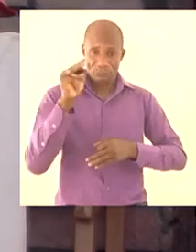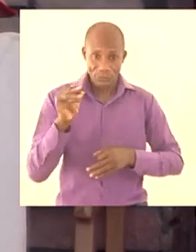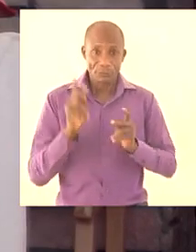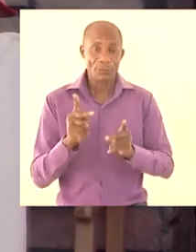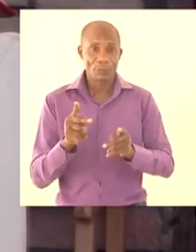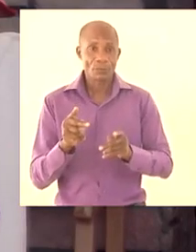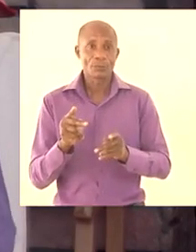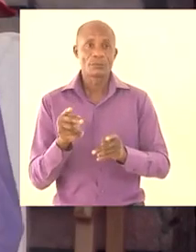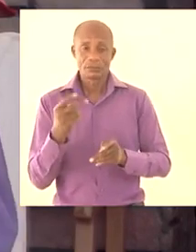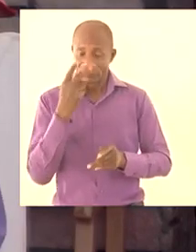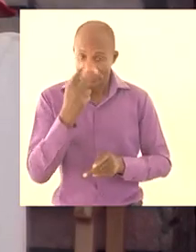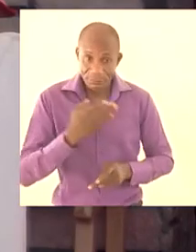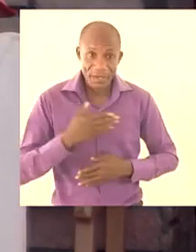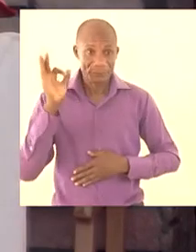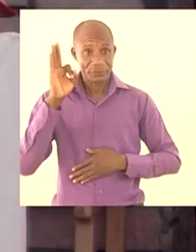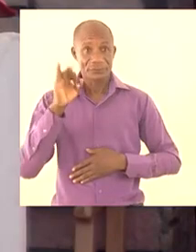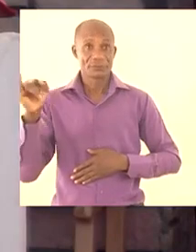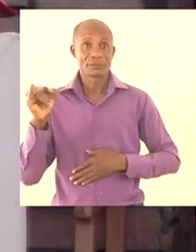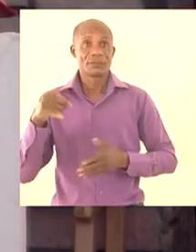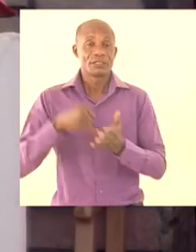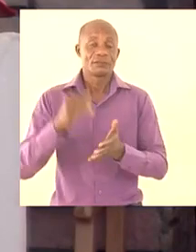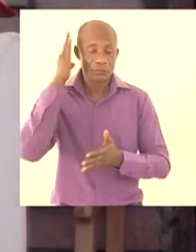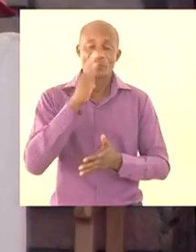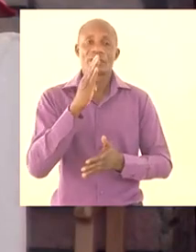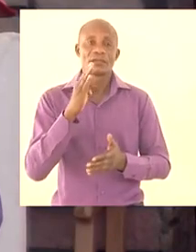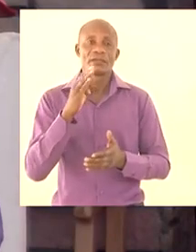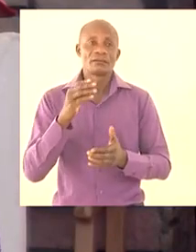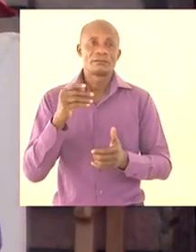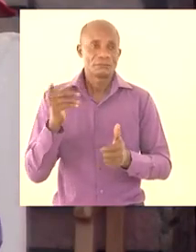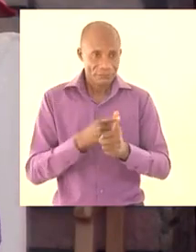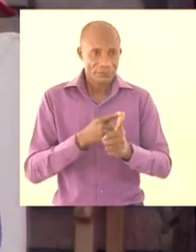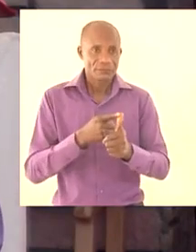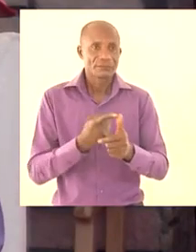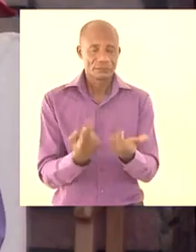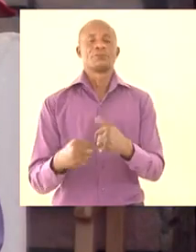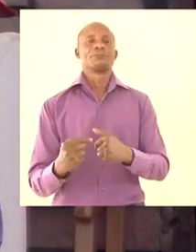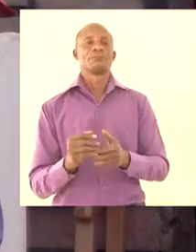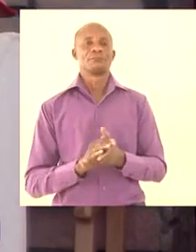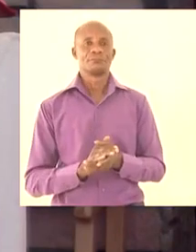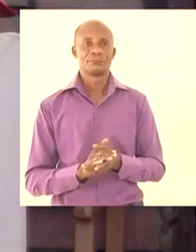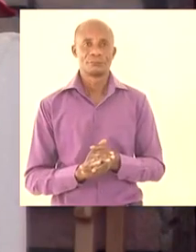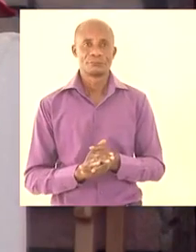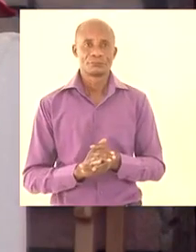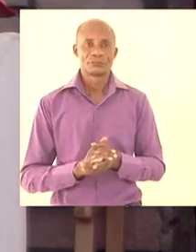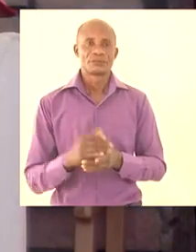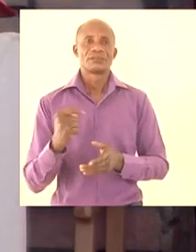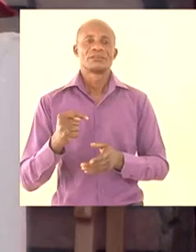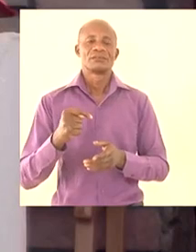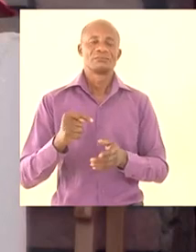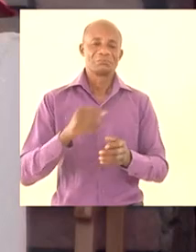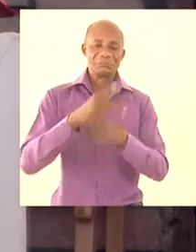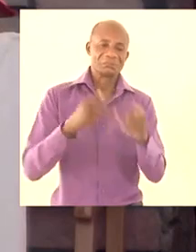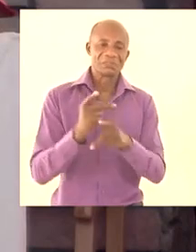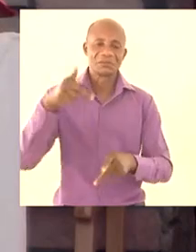post, then it will be among the things that will come first. But you know what is the number, the kind of posts that people